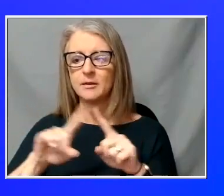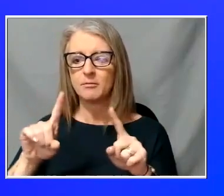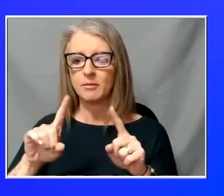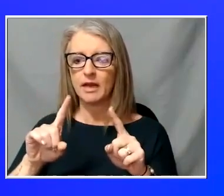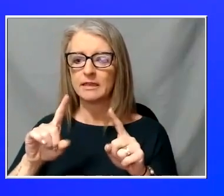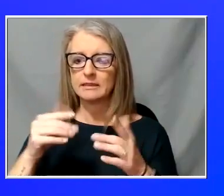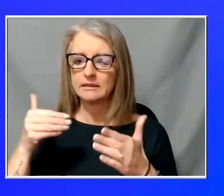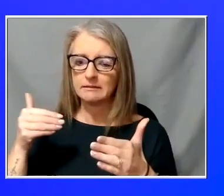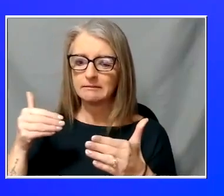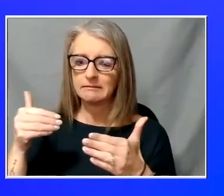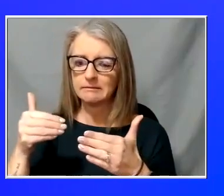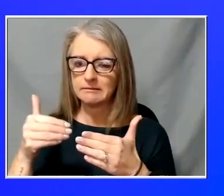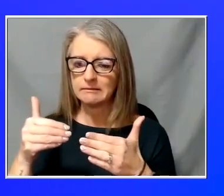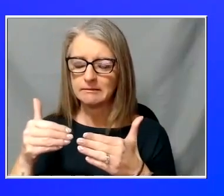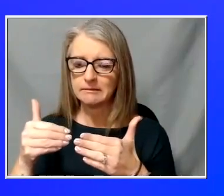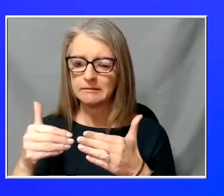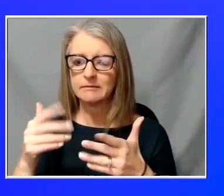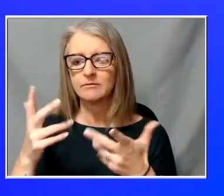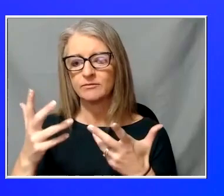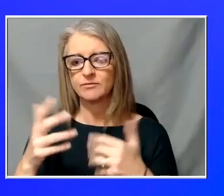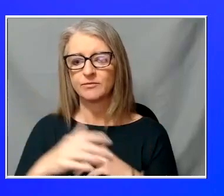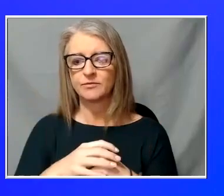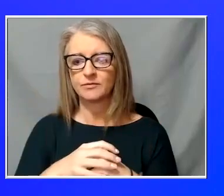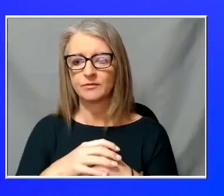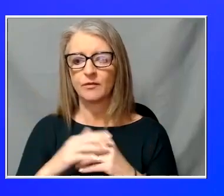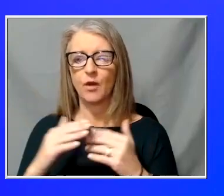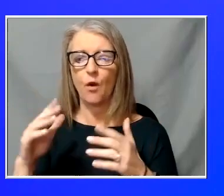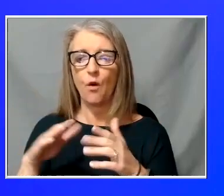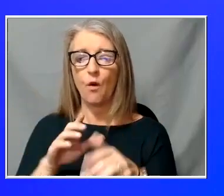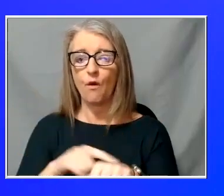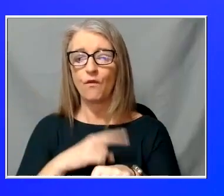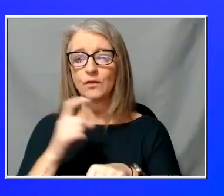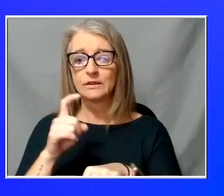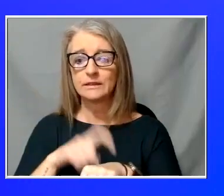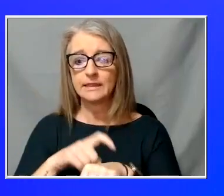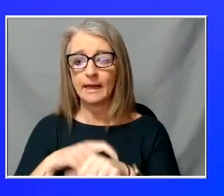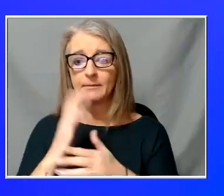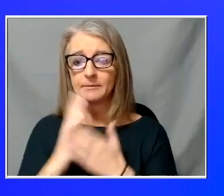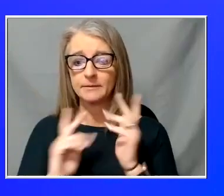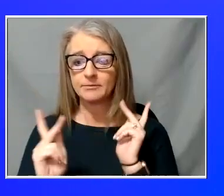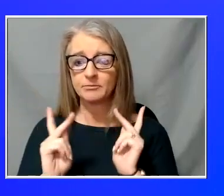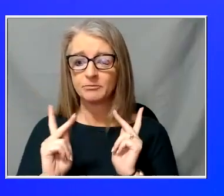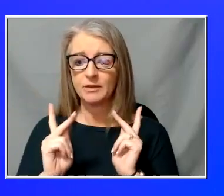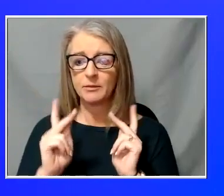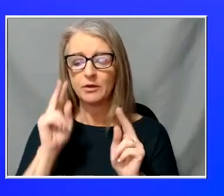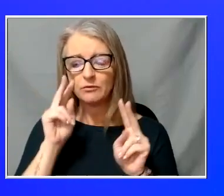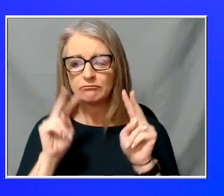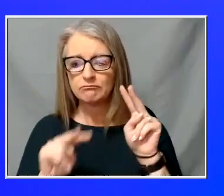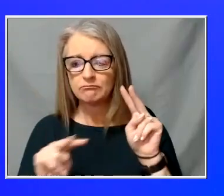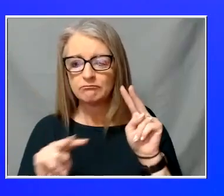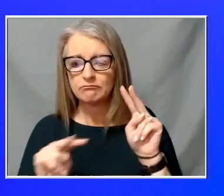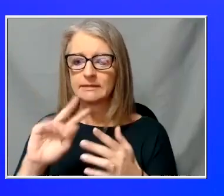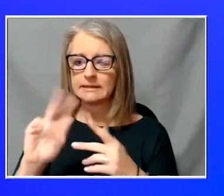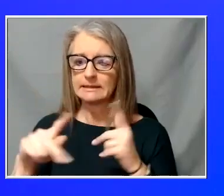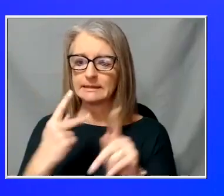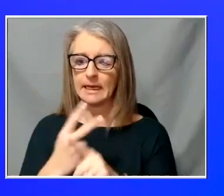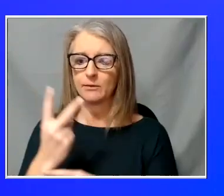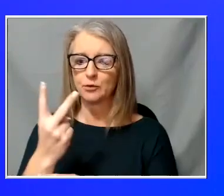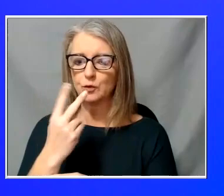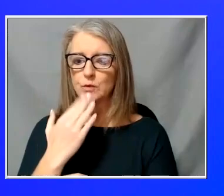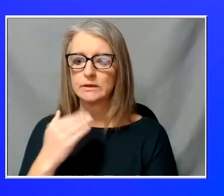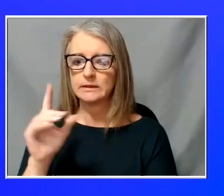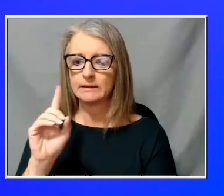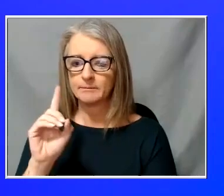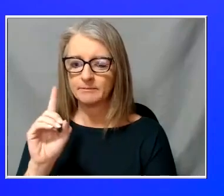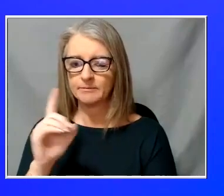progressive condition. So over time, some people developed type 2 diabetes. Recent